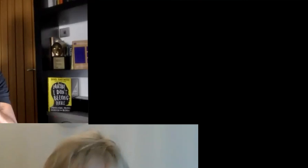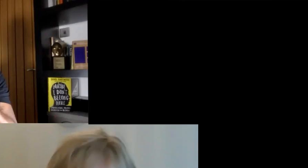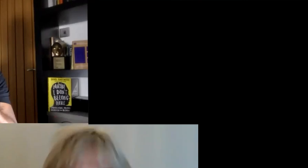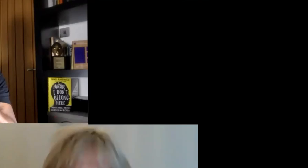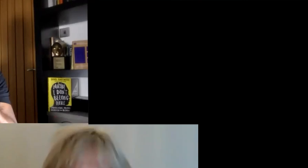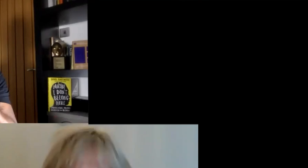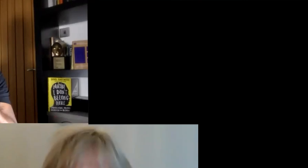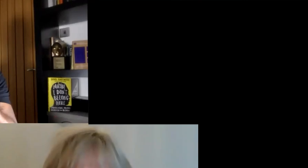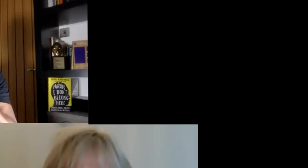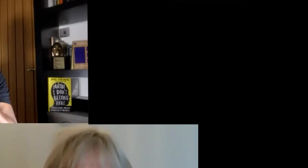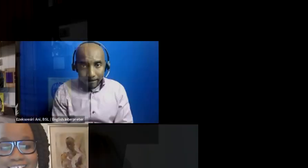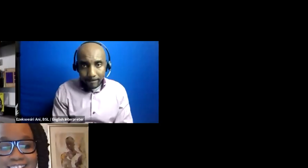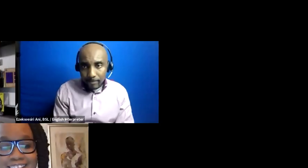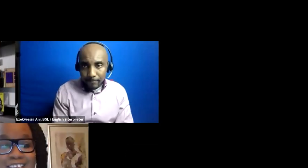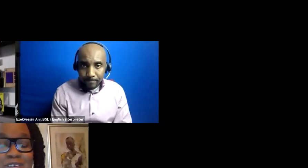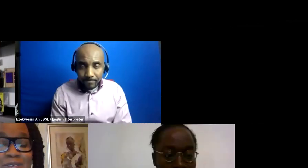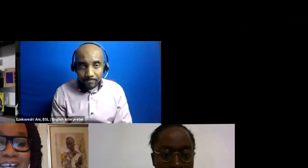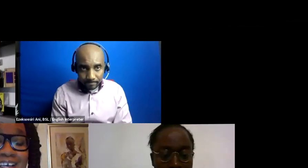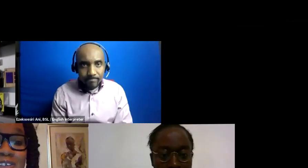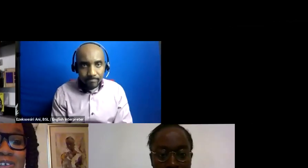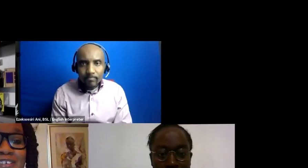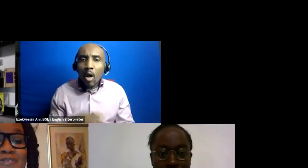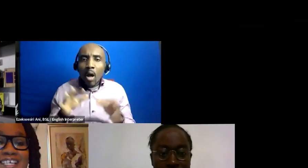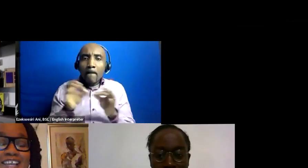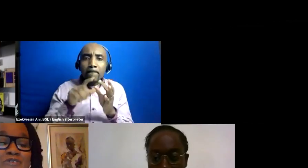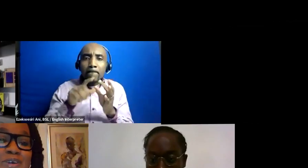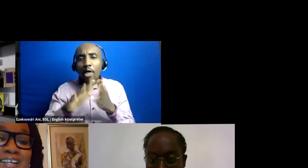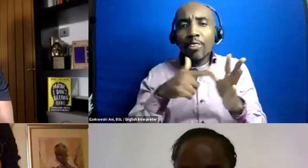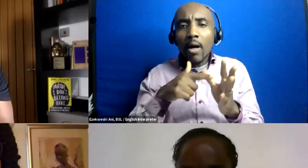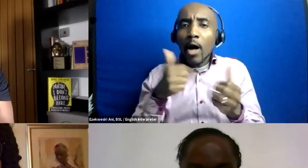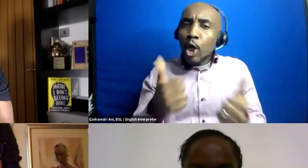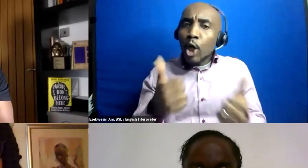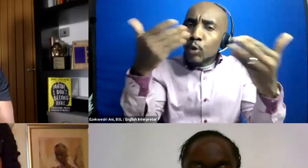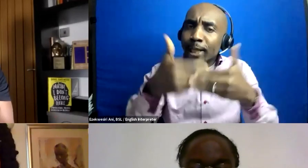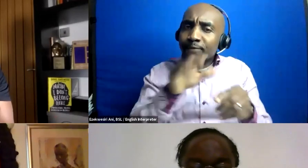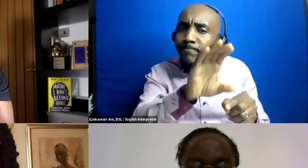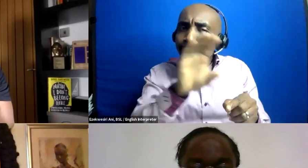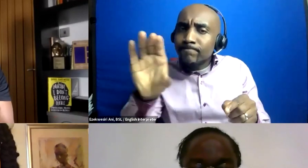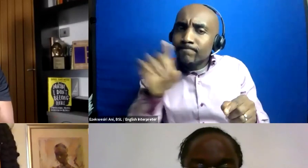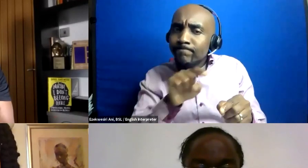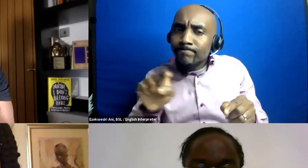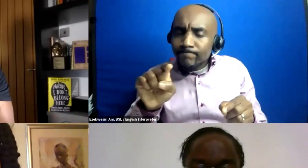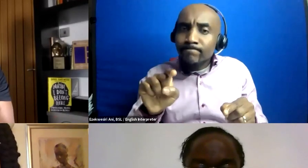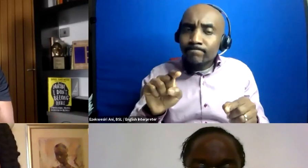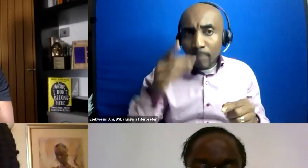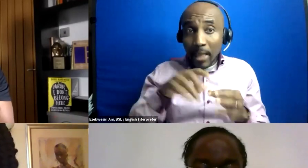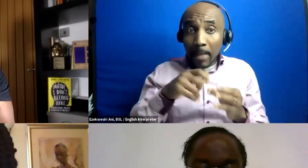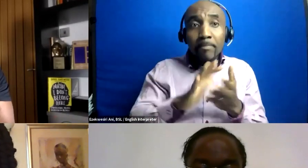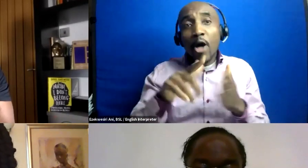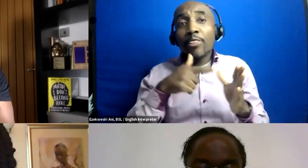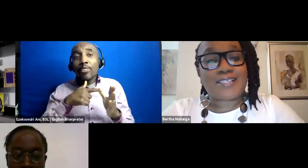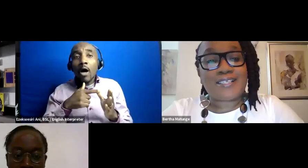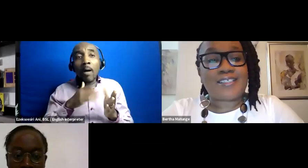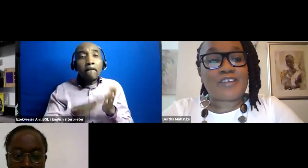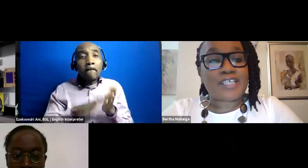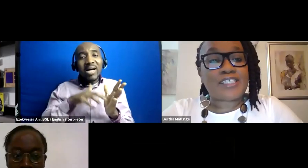you hacking away on the undergrowth. Good evening, everyone. My name is Bertha Matunge, and